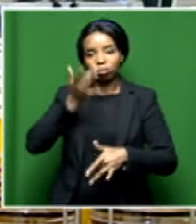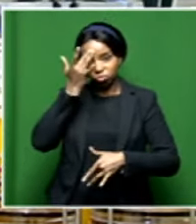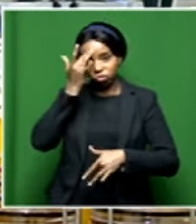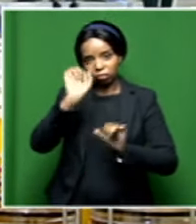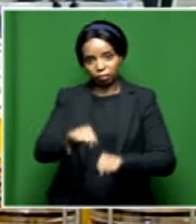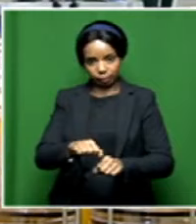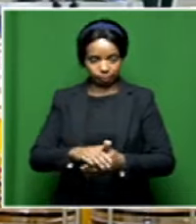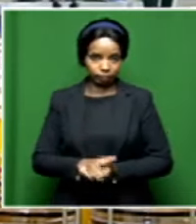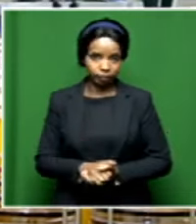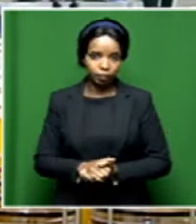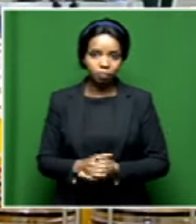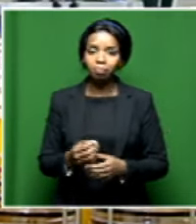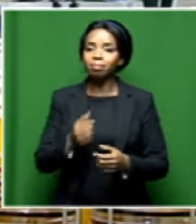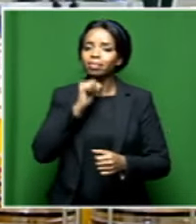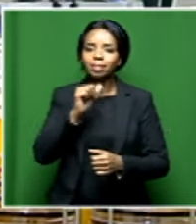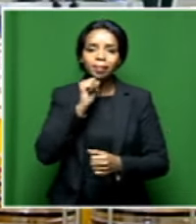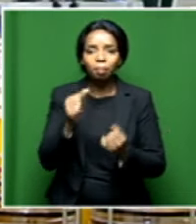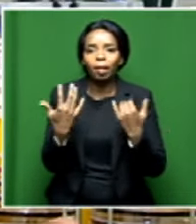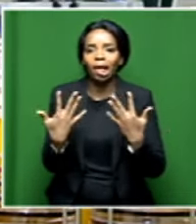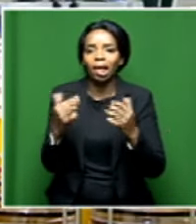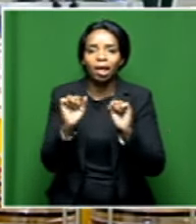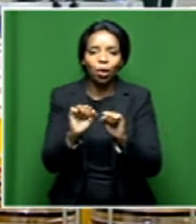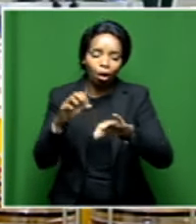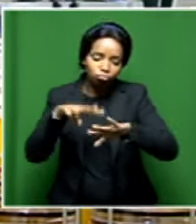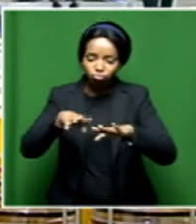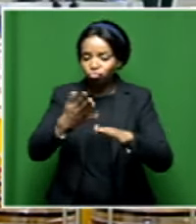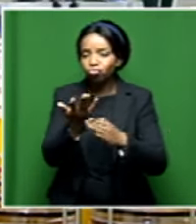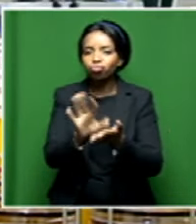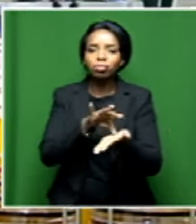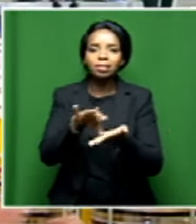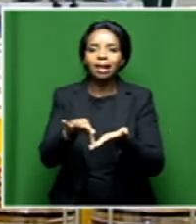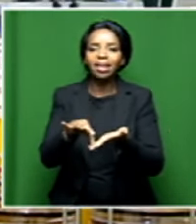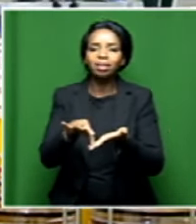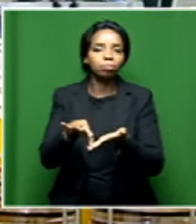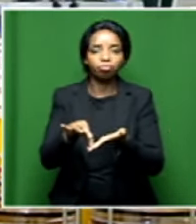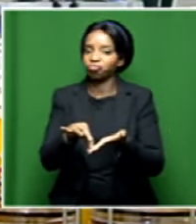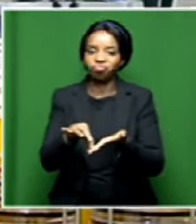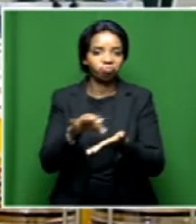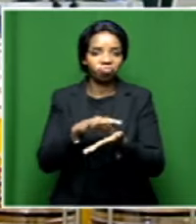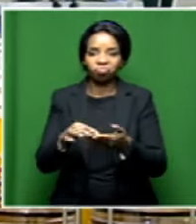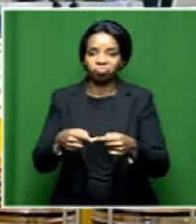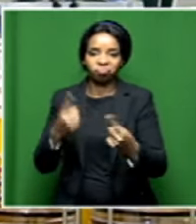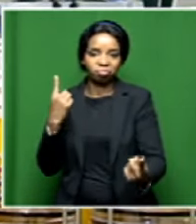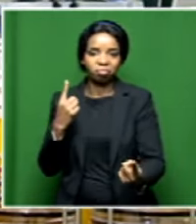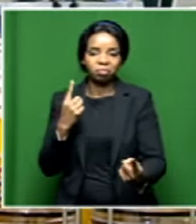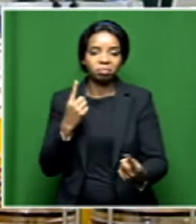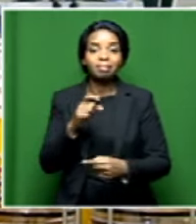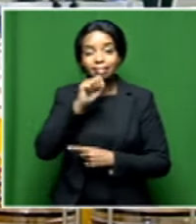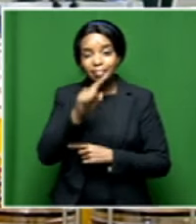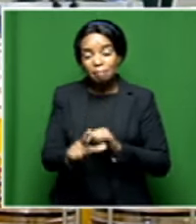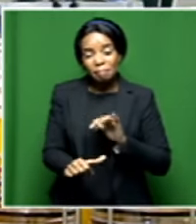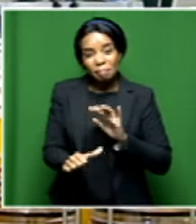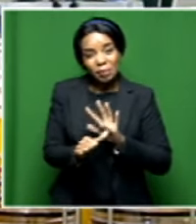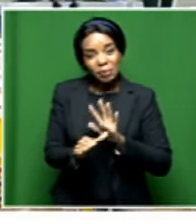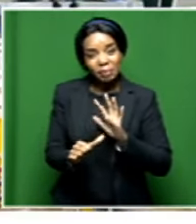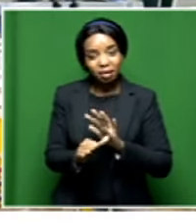So even when your hands look clean, they are not. And that is why it's extremely important